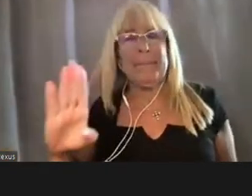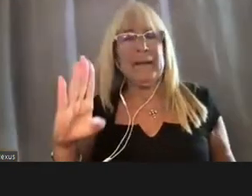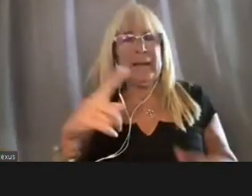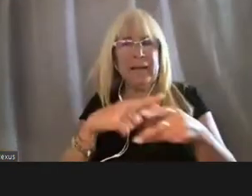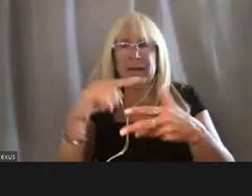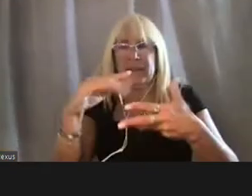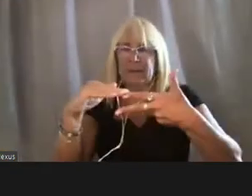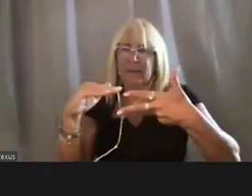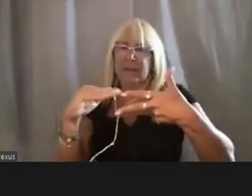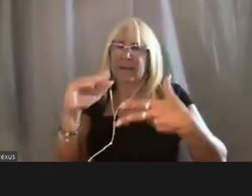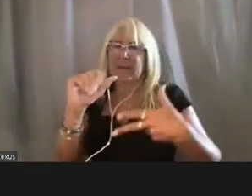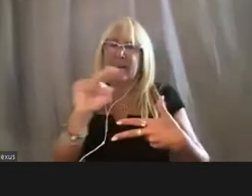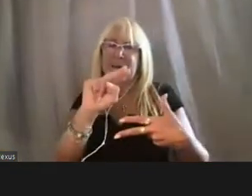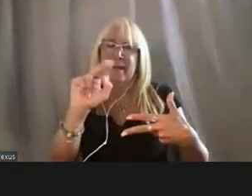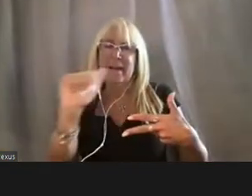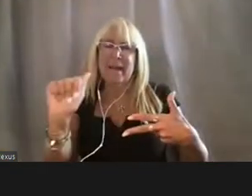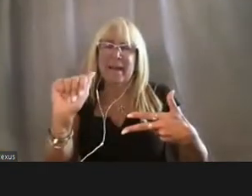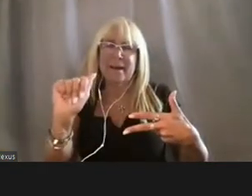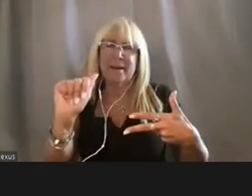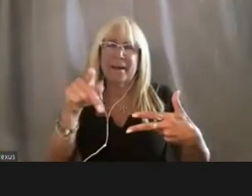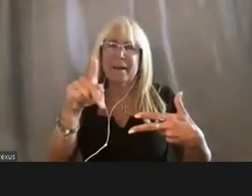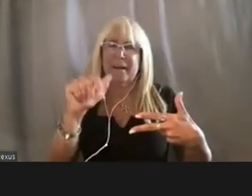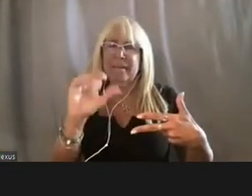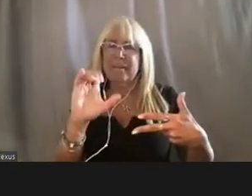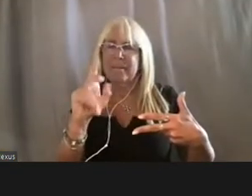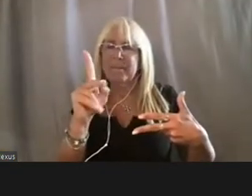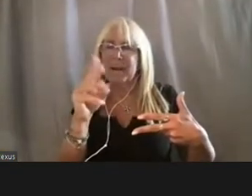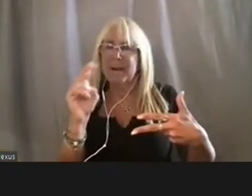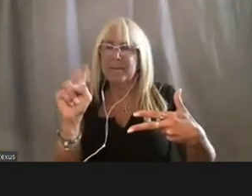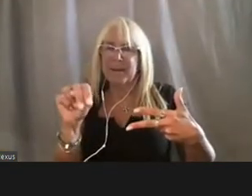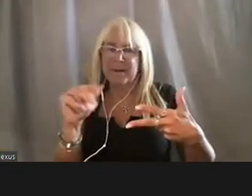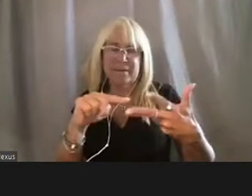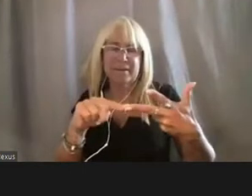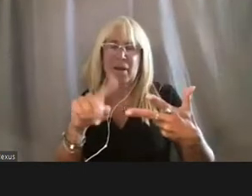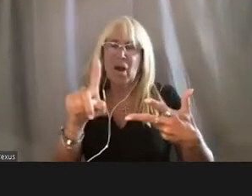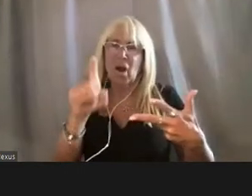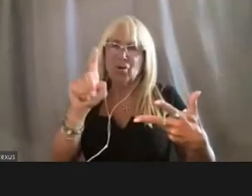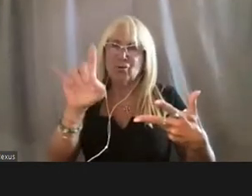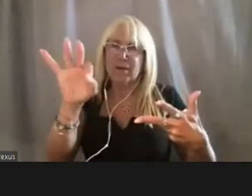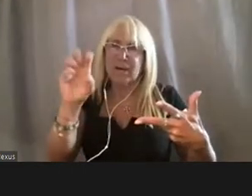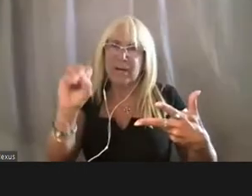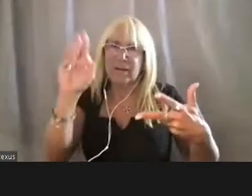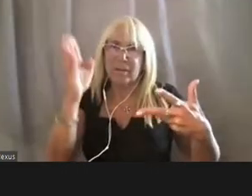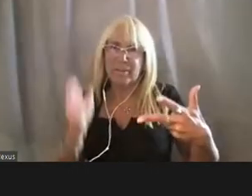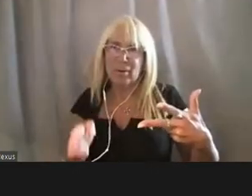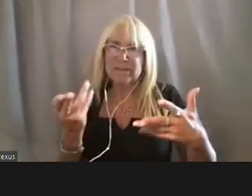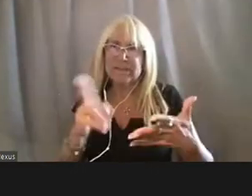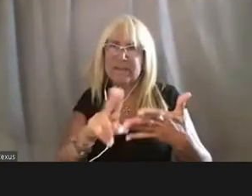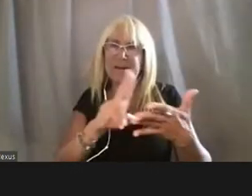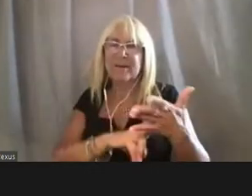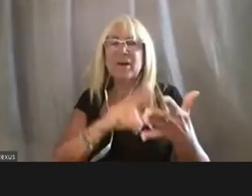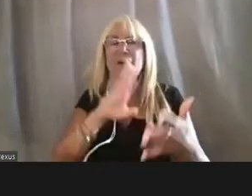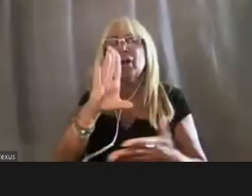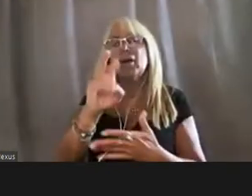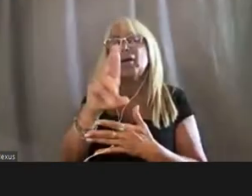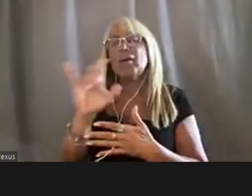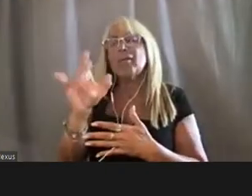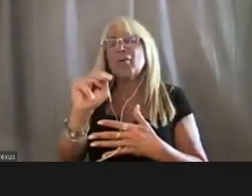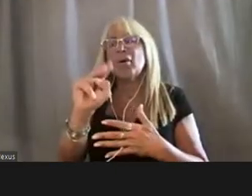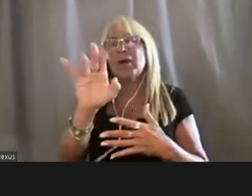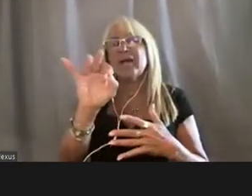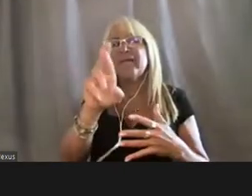the next speaker is Anna packman followed by the 190th person to sign up Brian Freeman